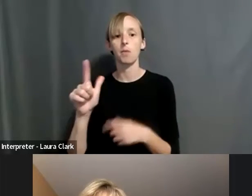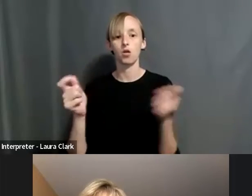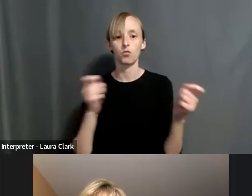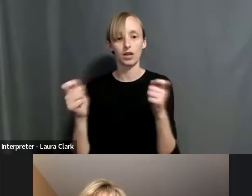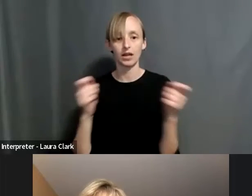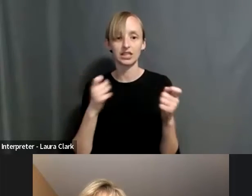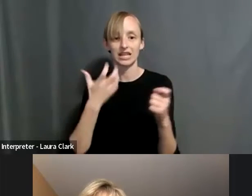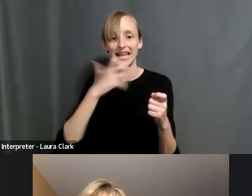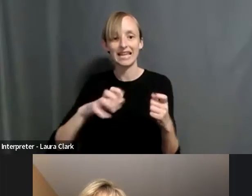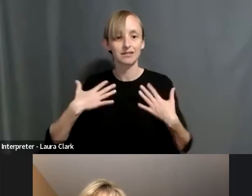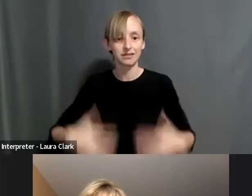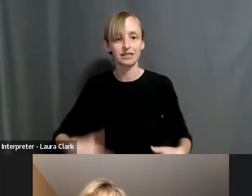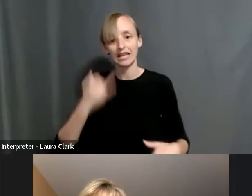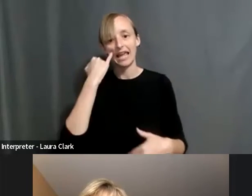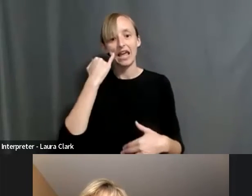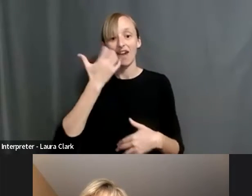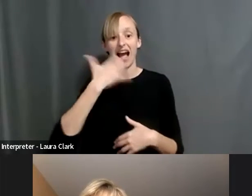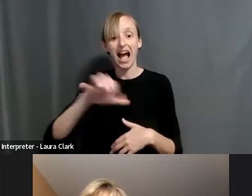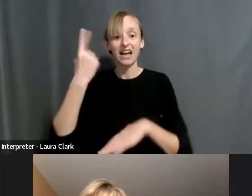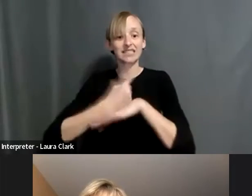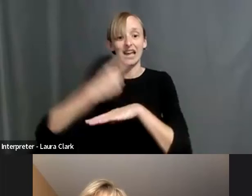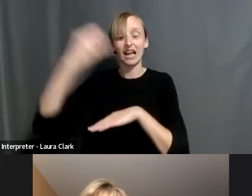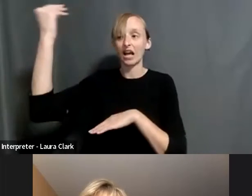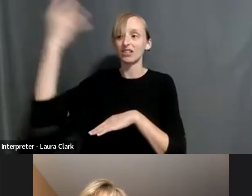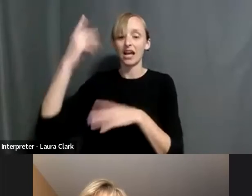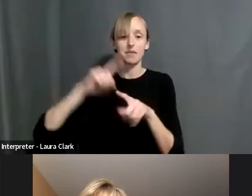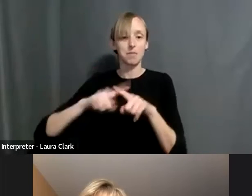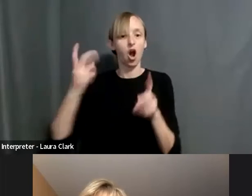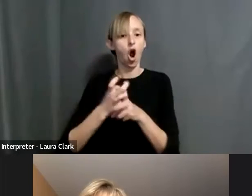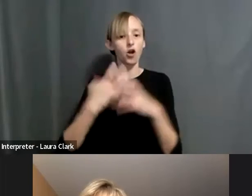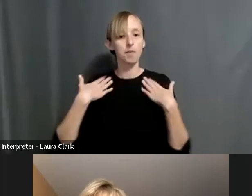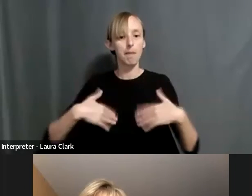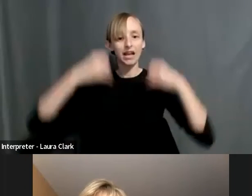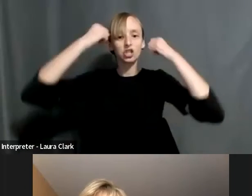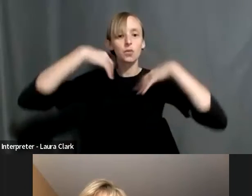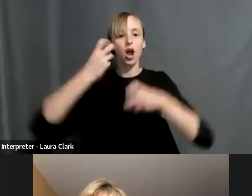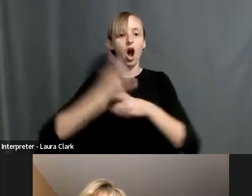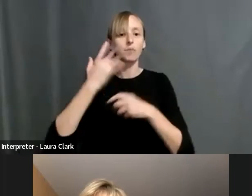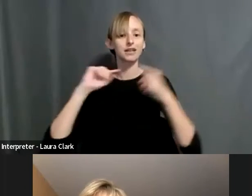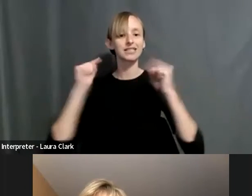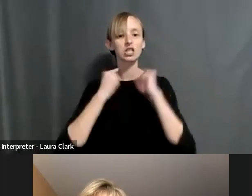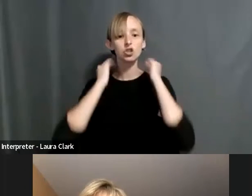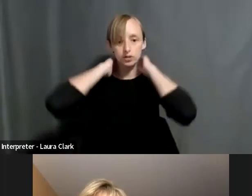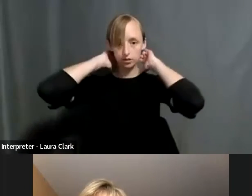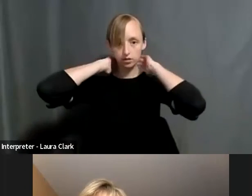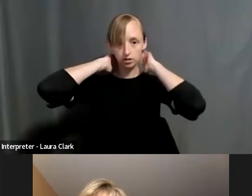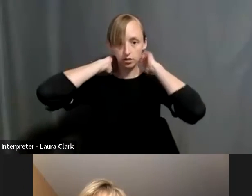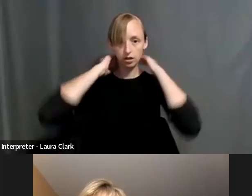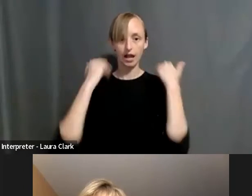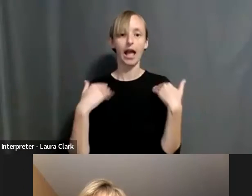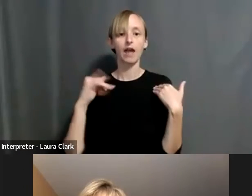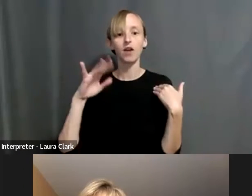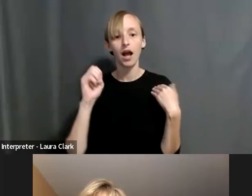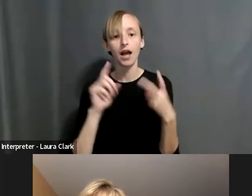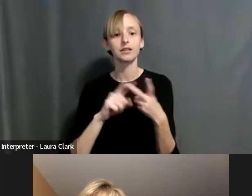have difficulty with sweating, making sure you have ice, you have a spray bottle, so that you can stay